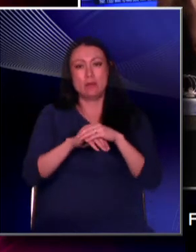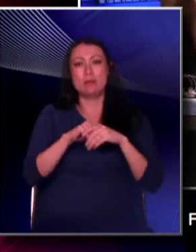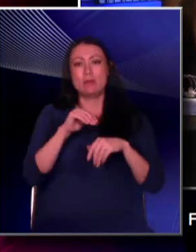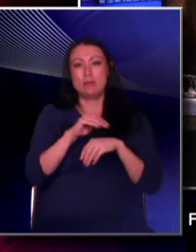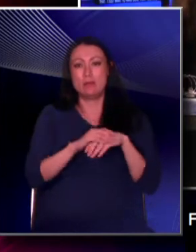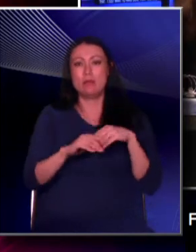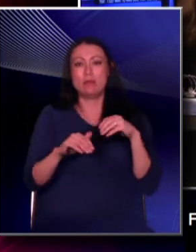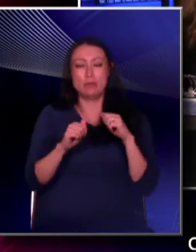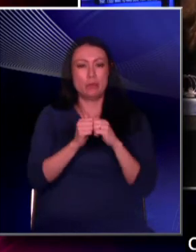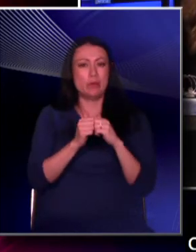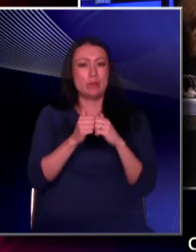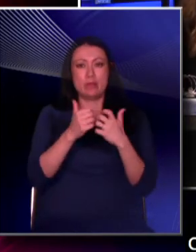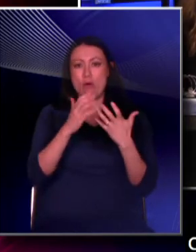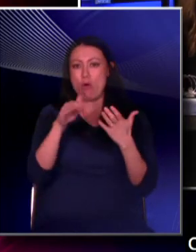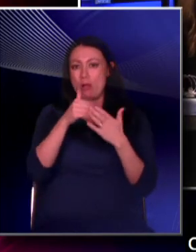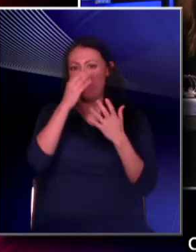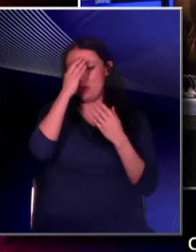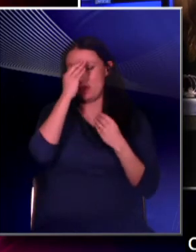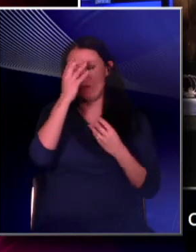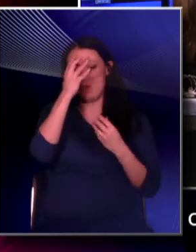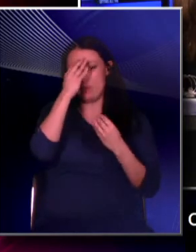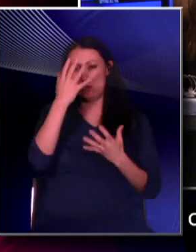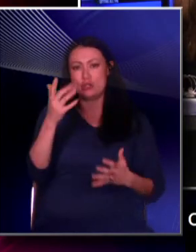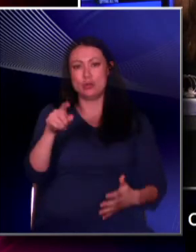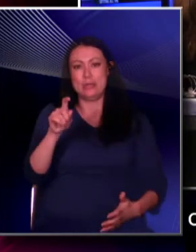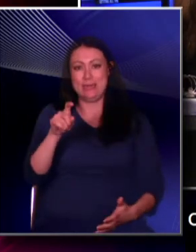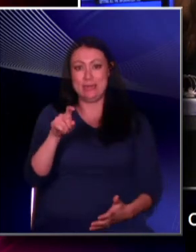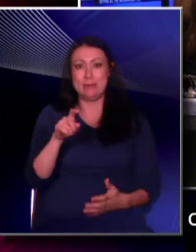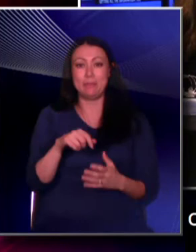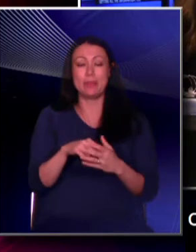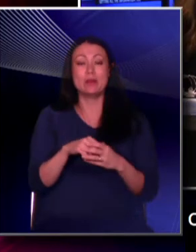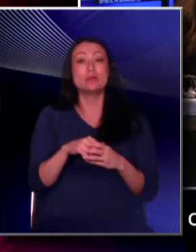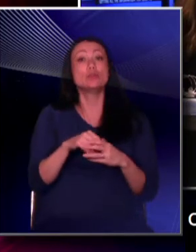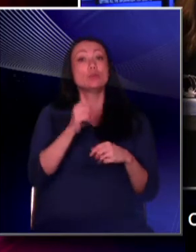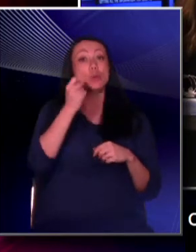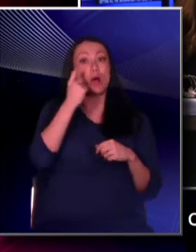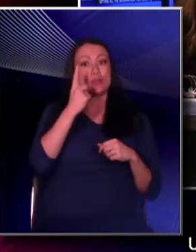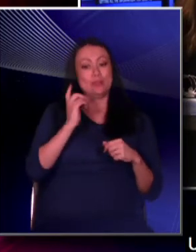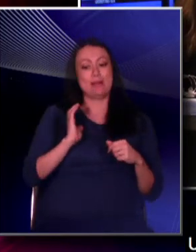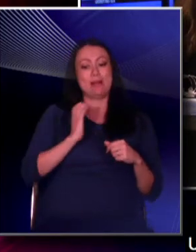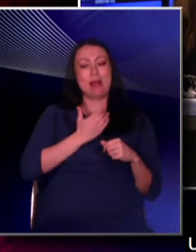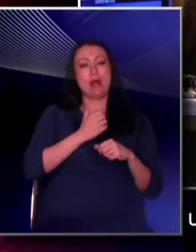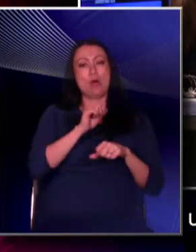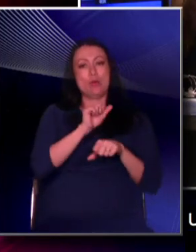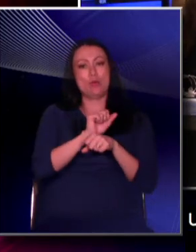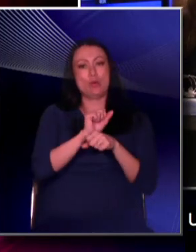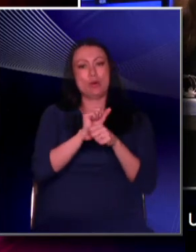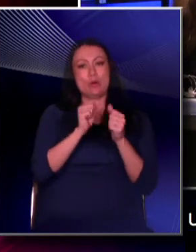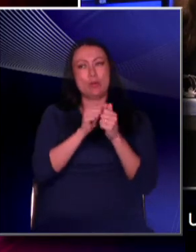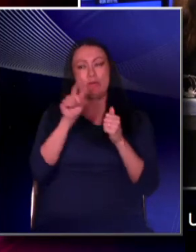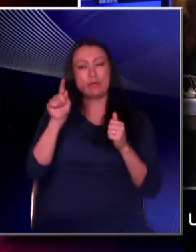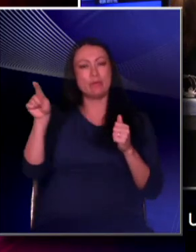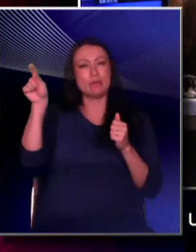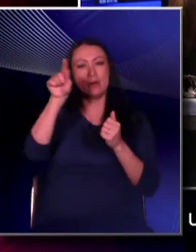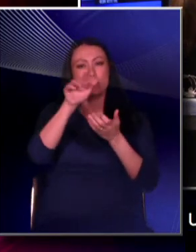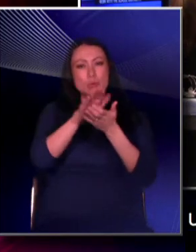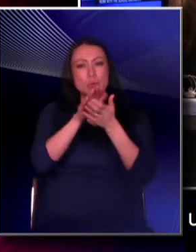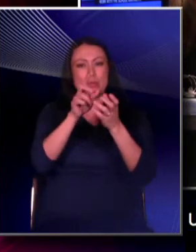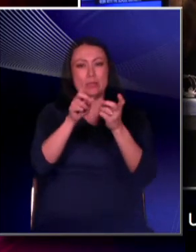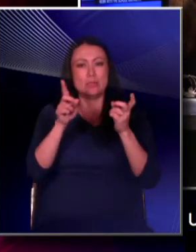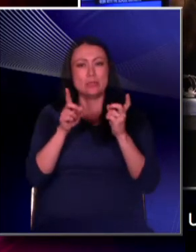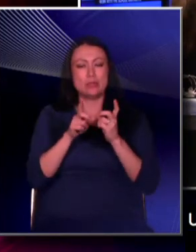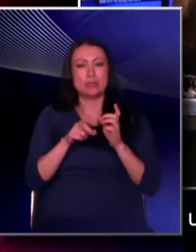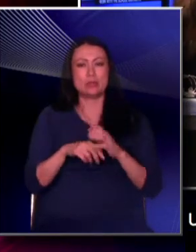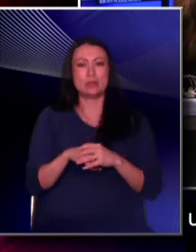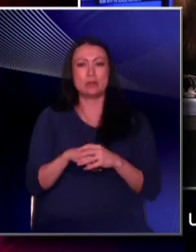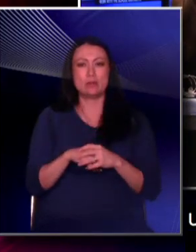in getting all the information you need to understand our work with the school districts. I could